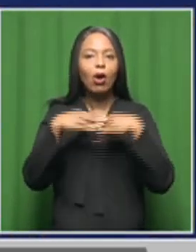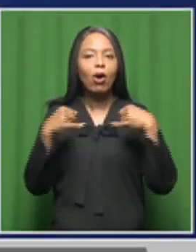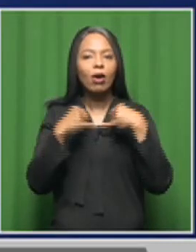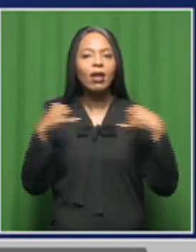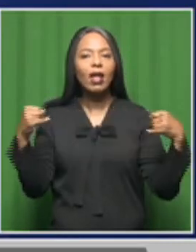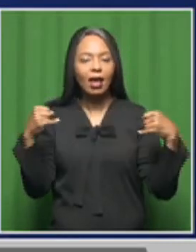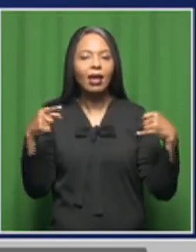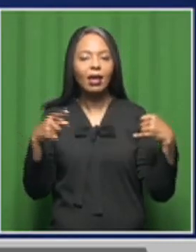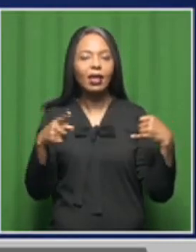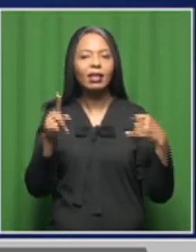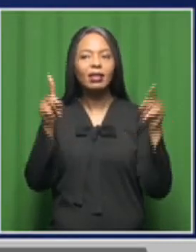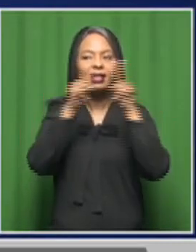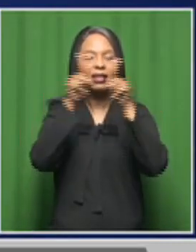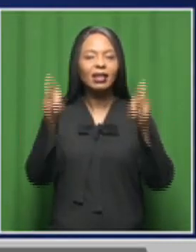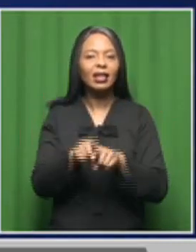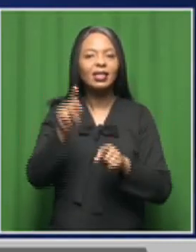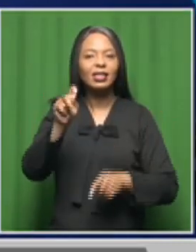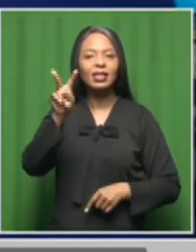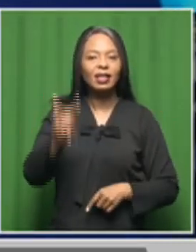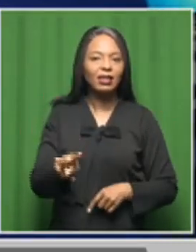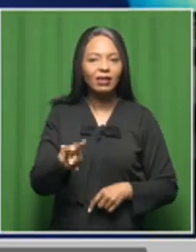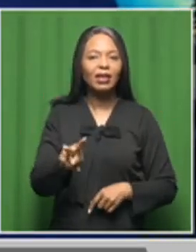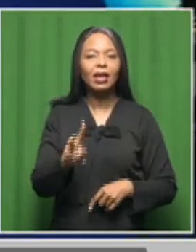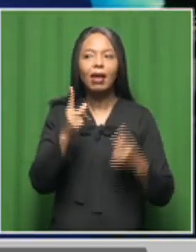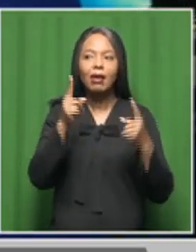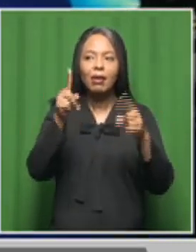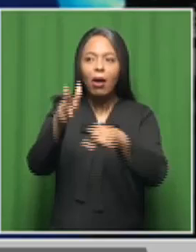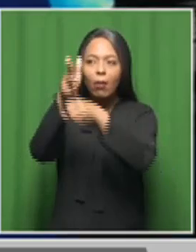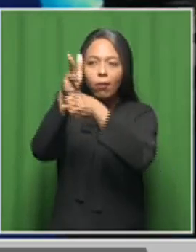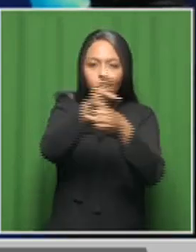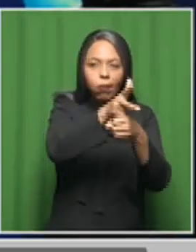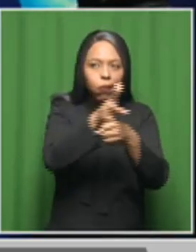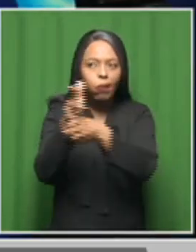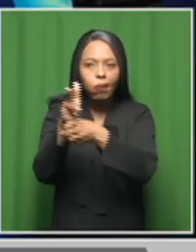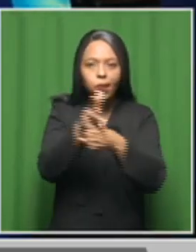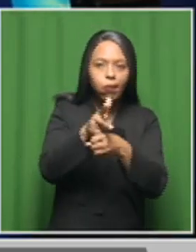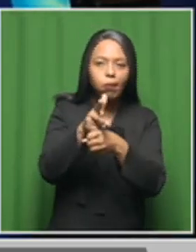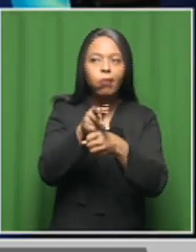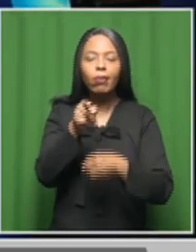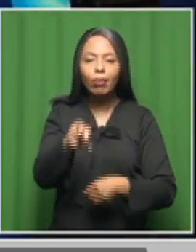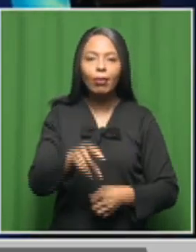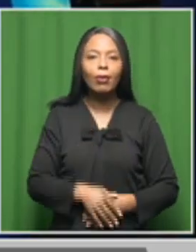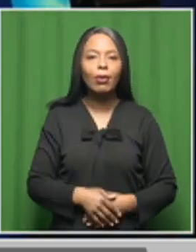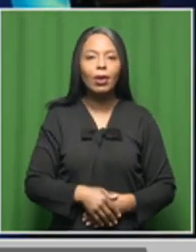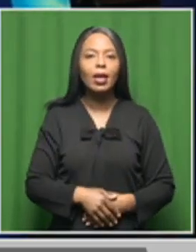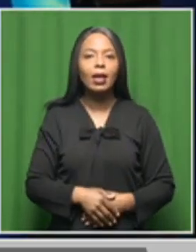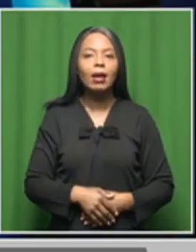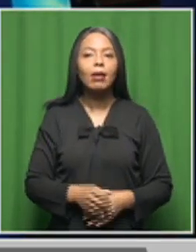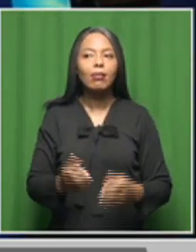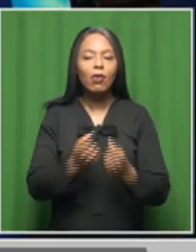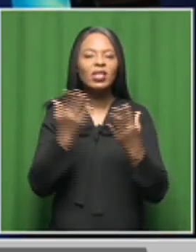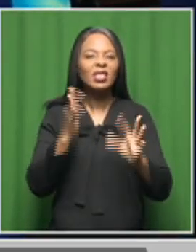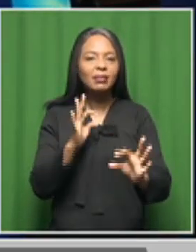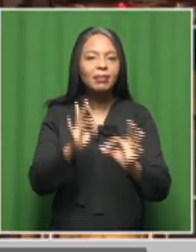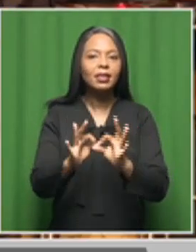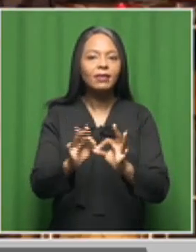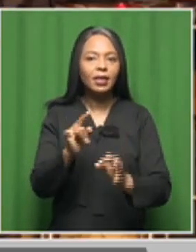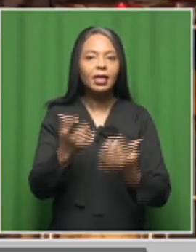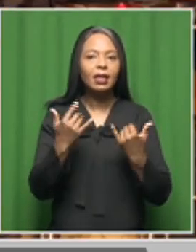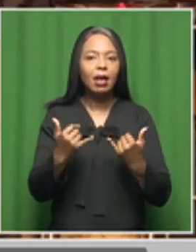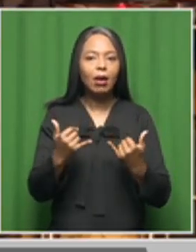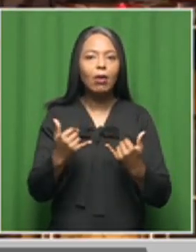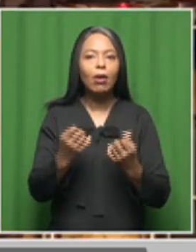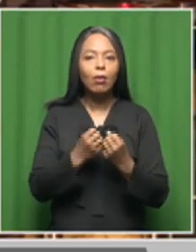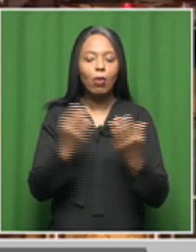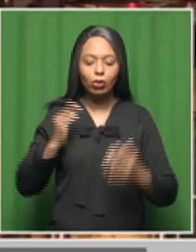very difficult situation in which women journalists operate with online attacks on